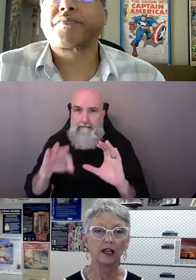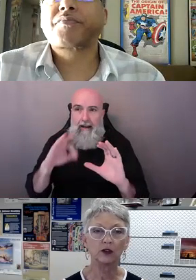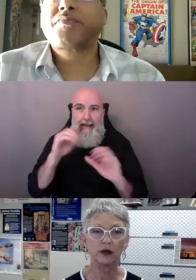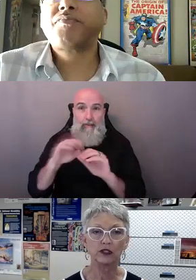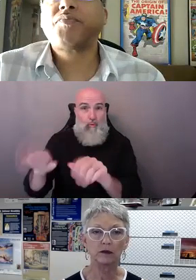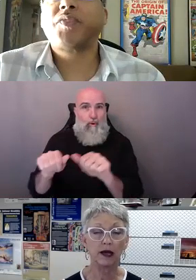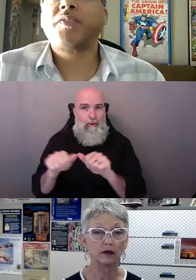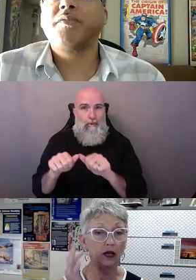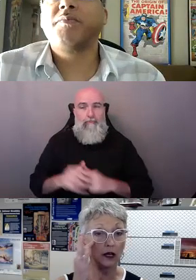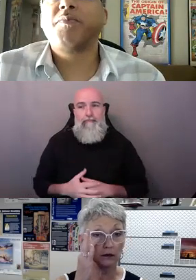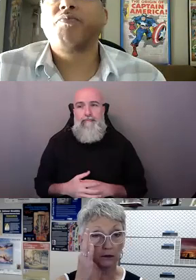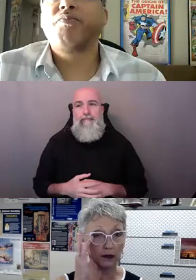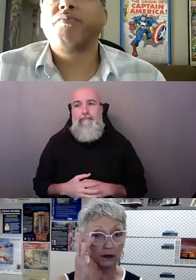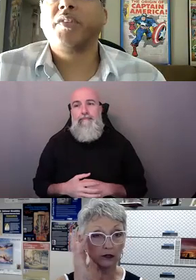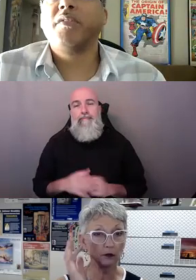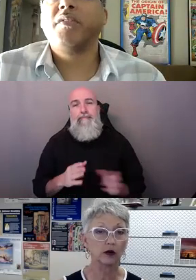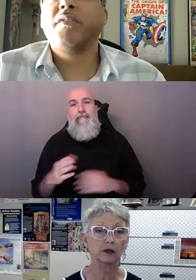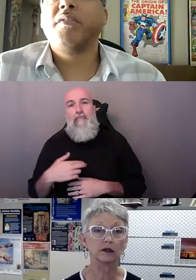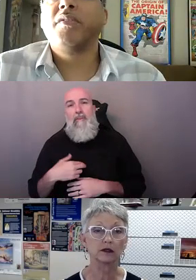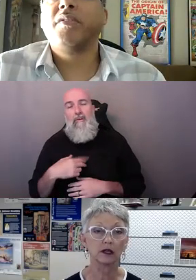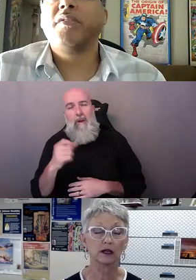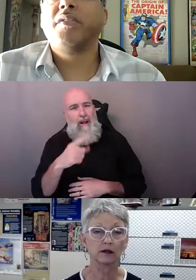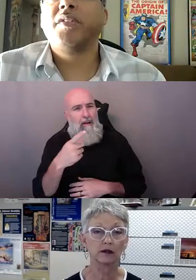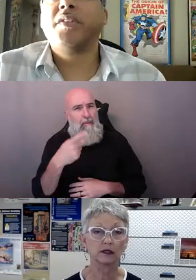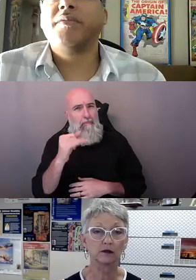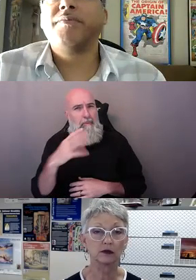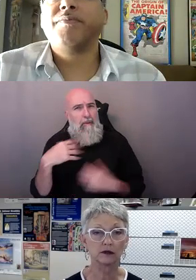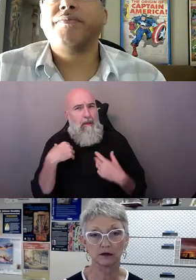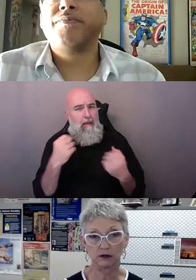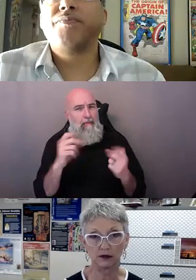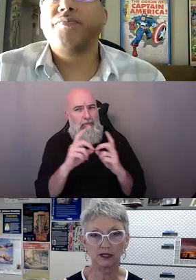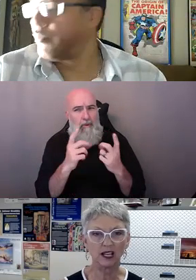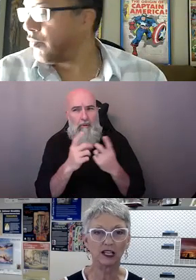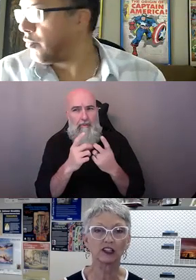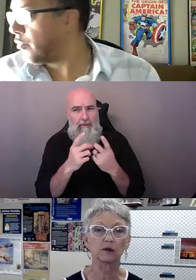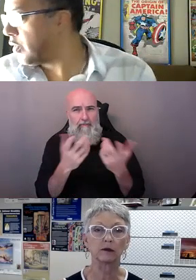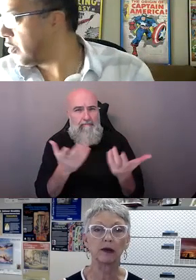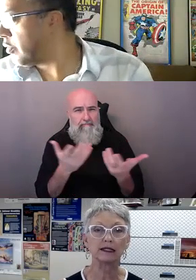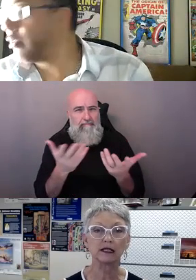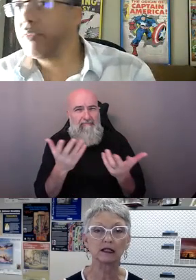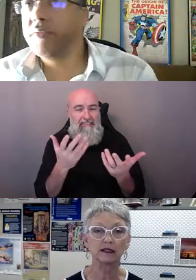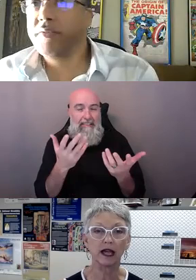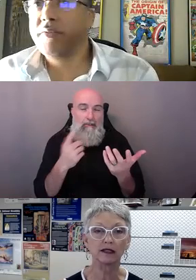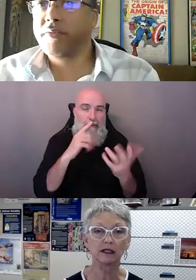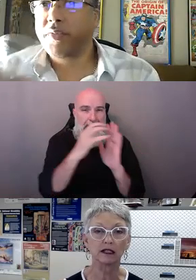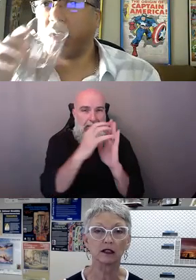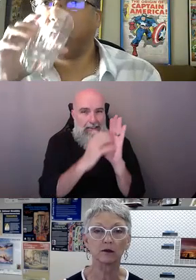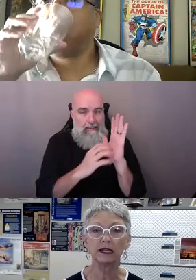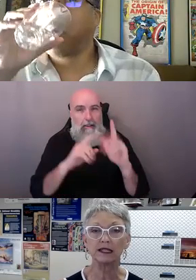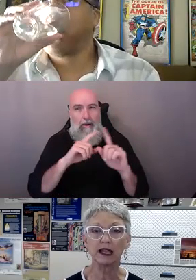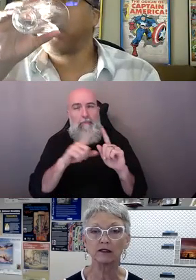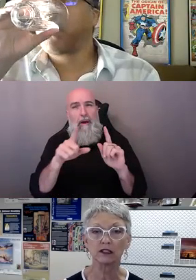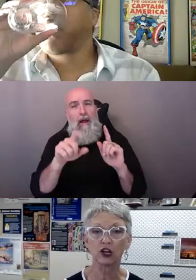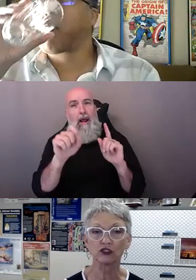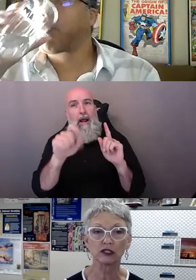Another question about public health departments. This is kind of lengthy, but basically it's asking,